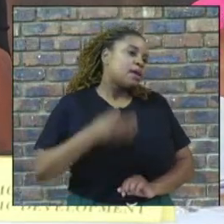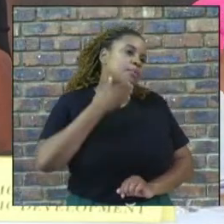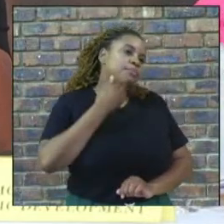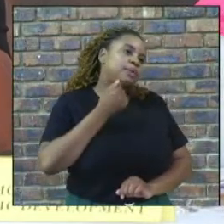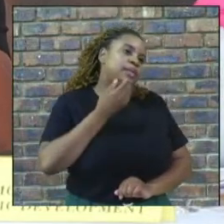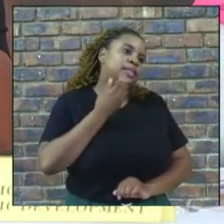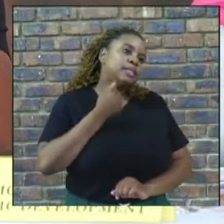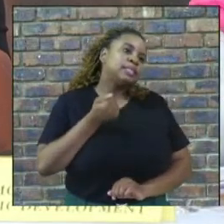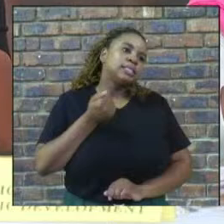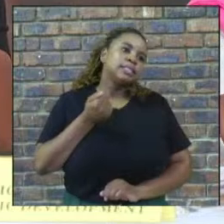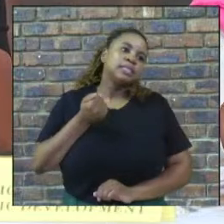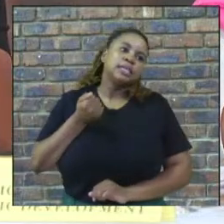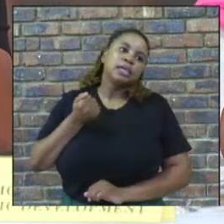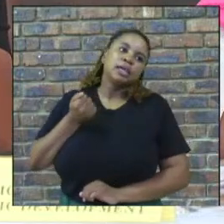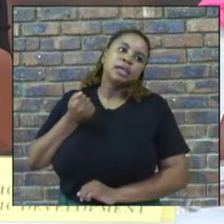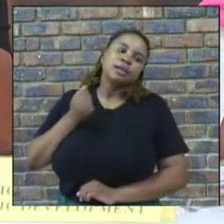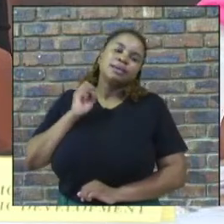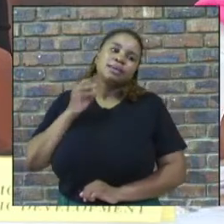apply ile,